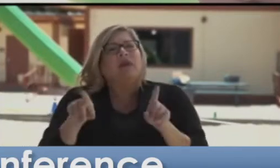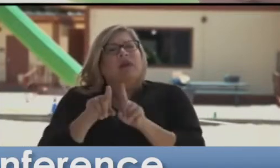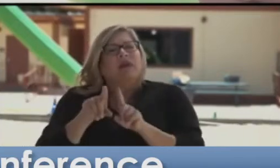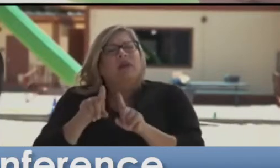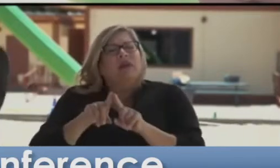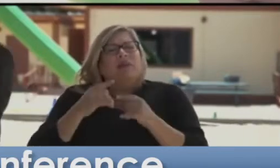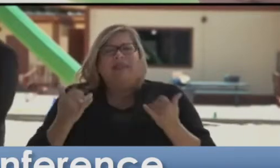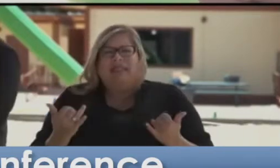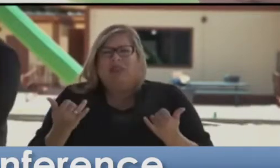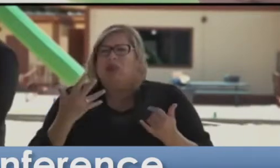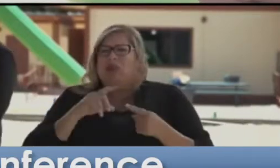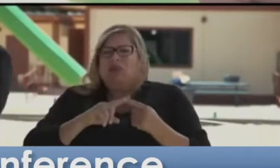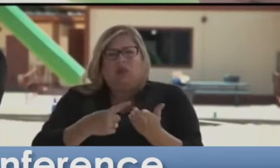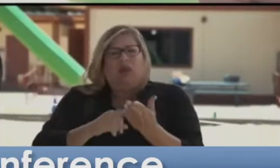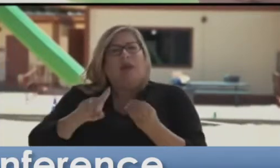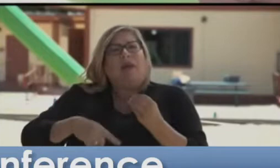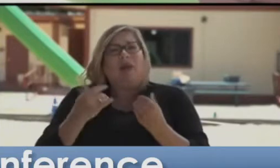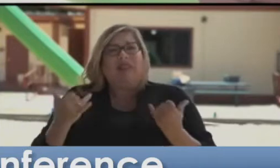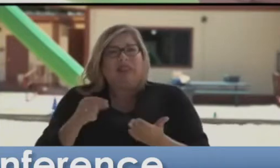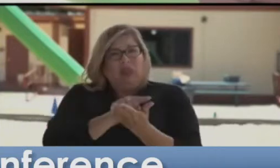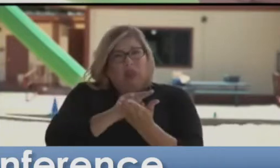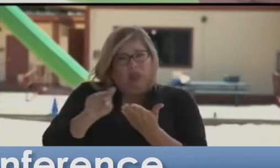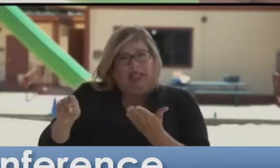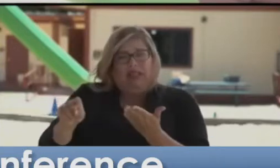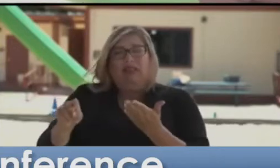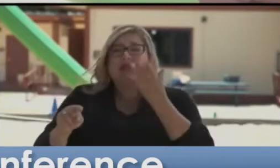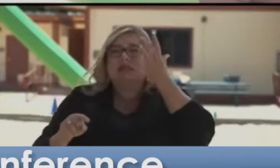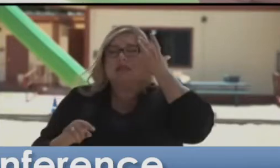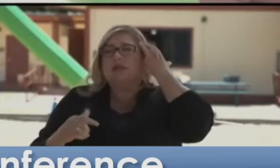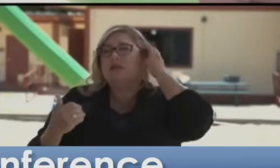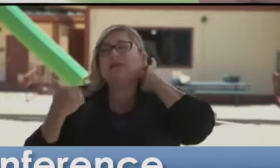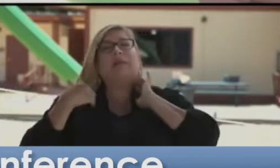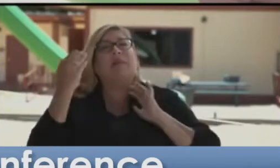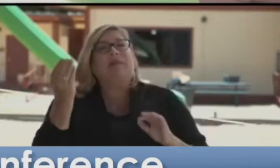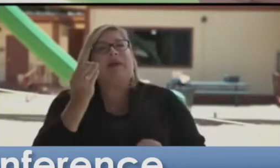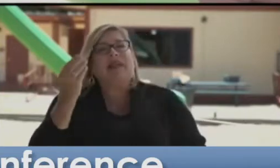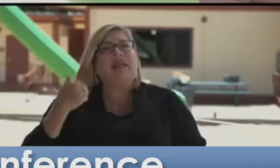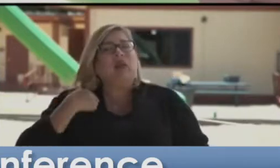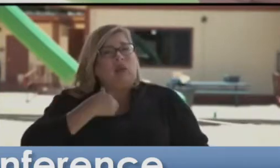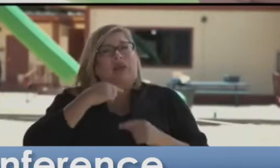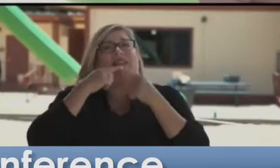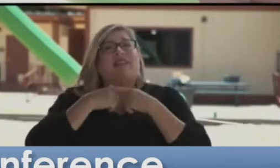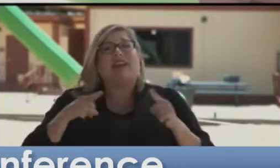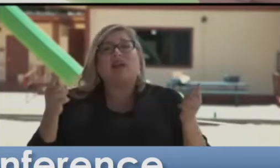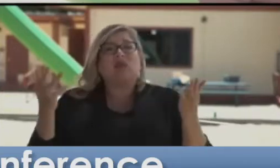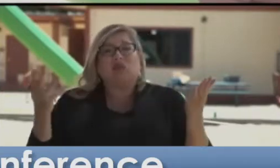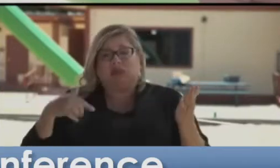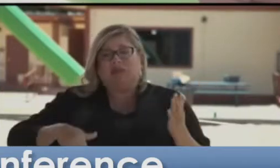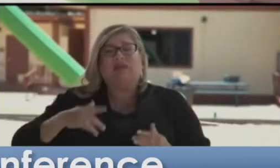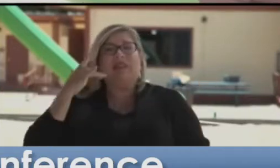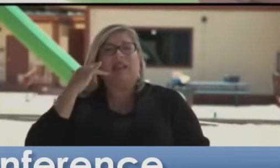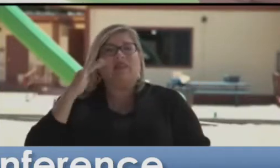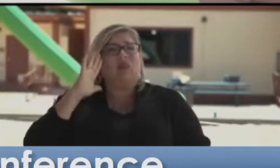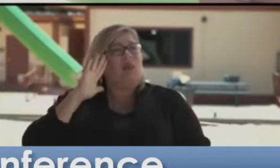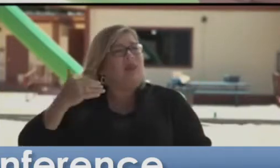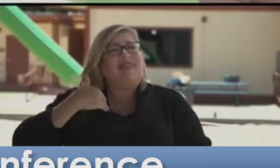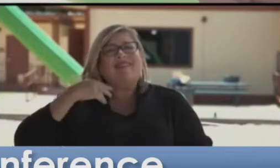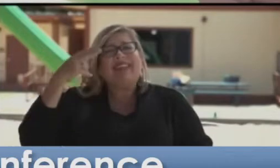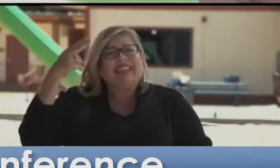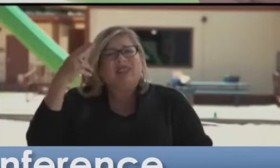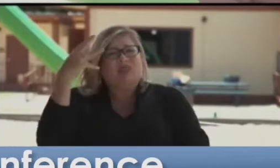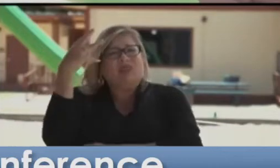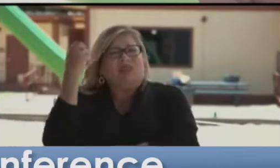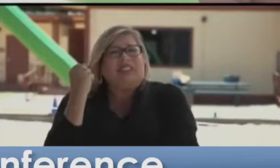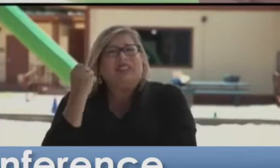about this week. Just a couple days ago on Monday, we announced the state was going to reach an historic milestone, a